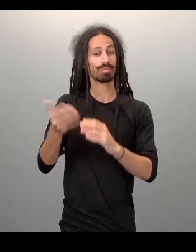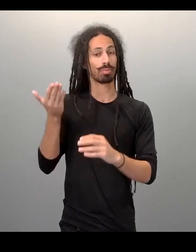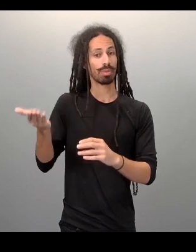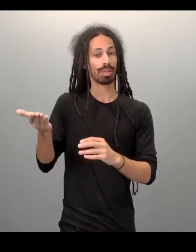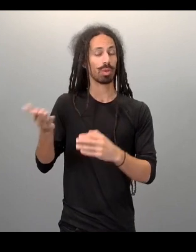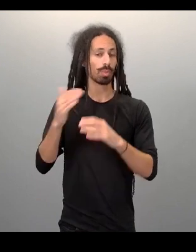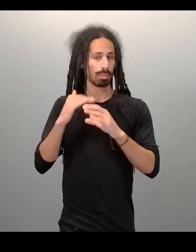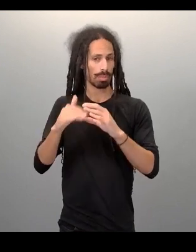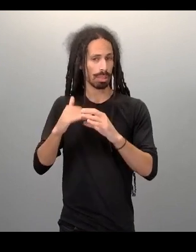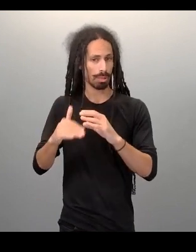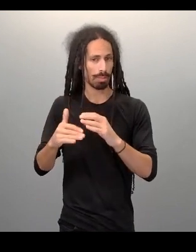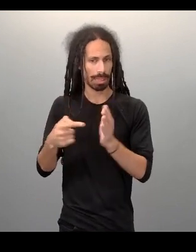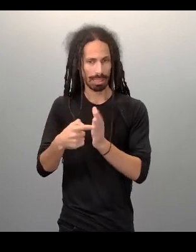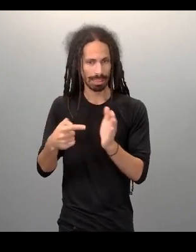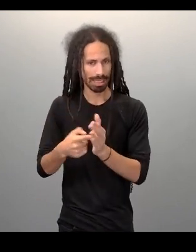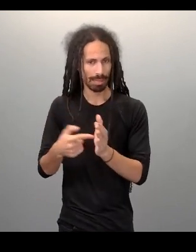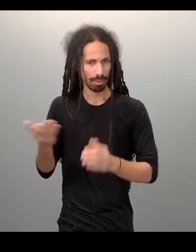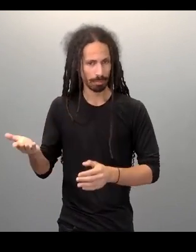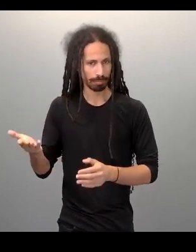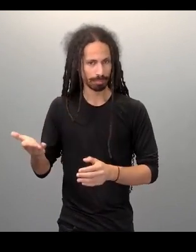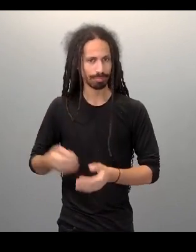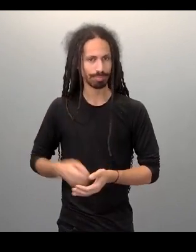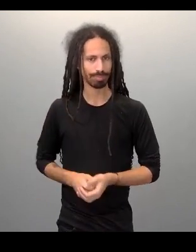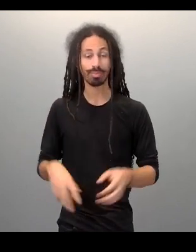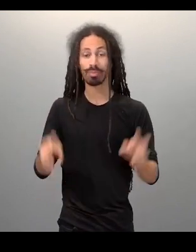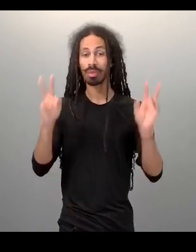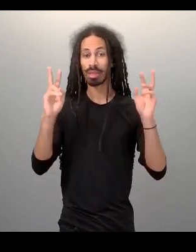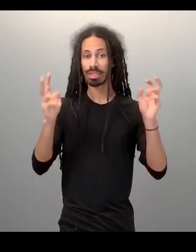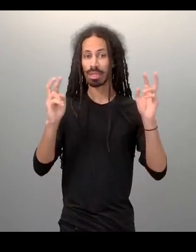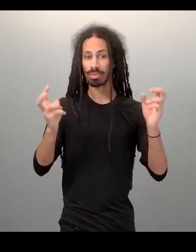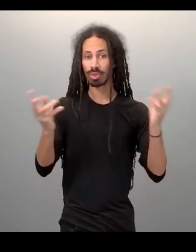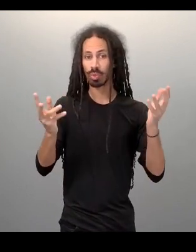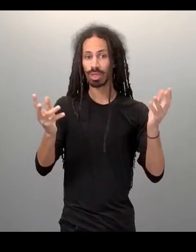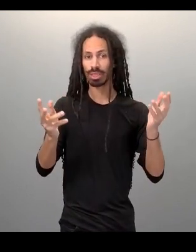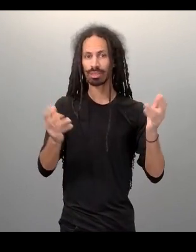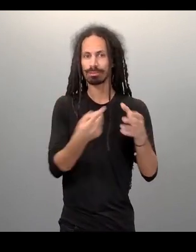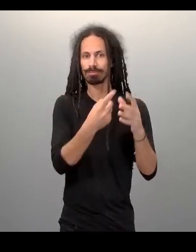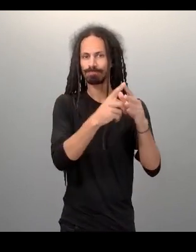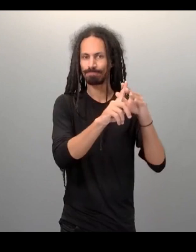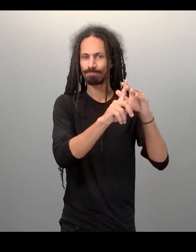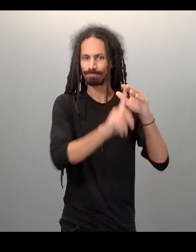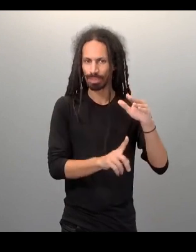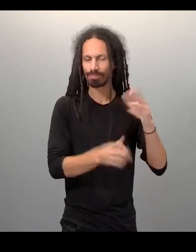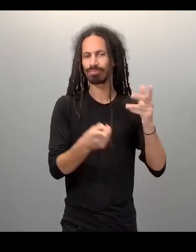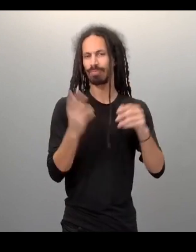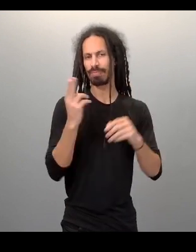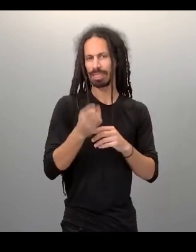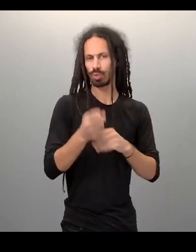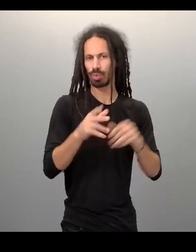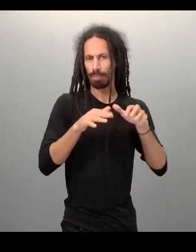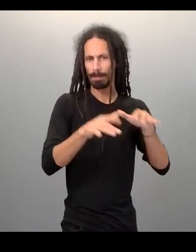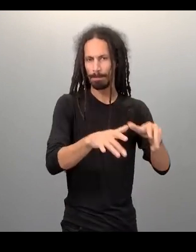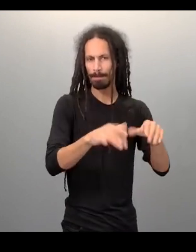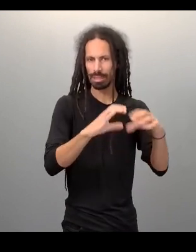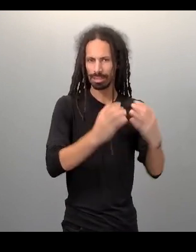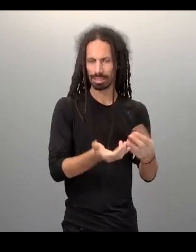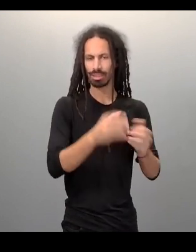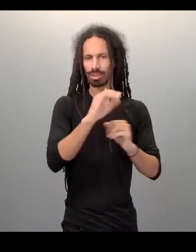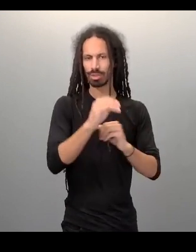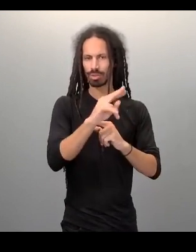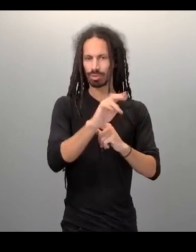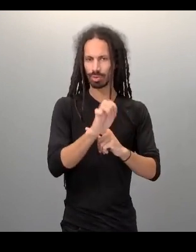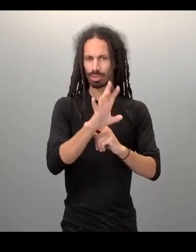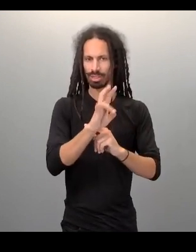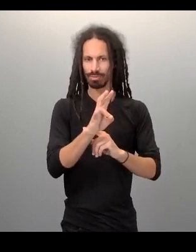email. The subject is absence in history of magic class on June 7th.